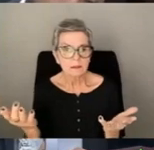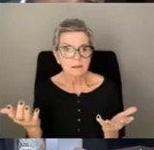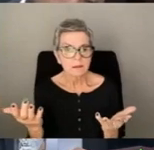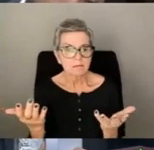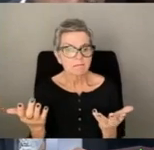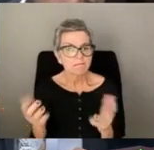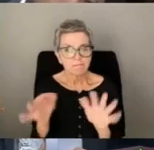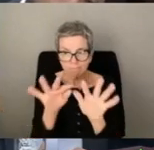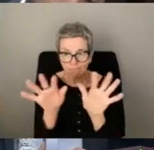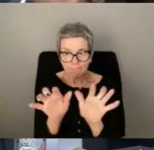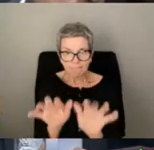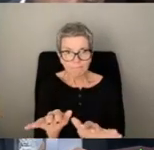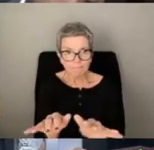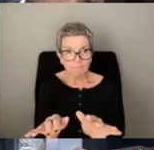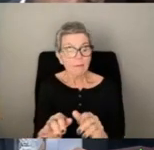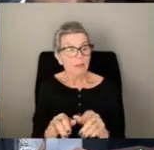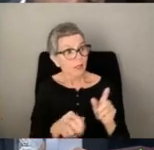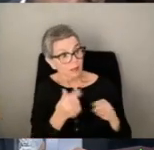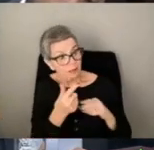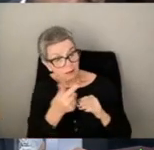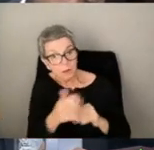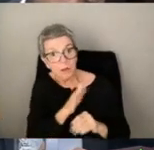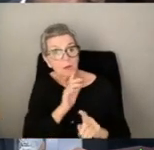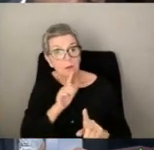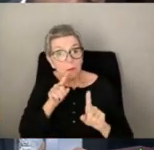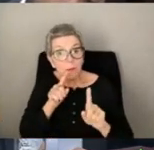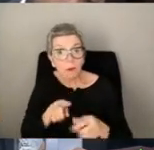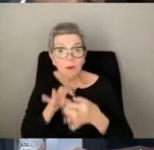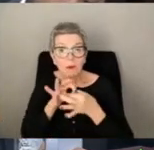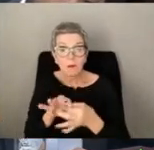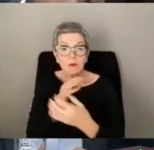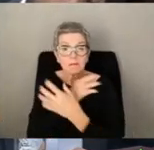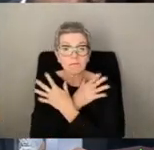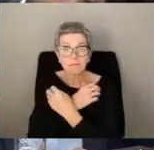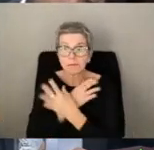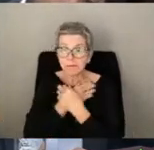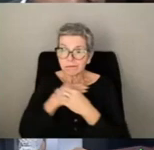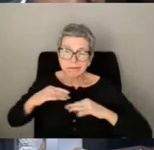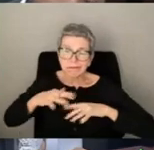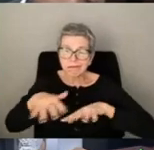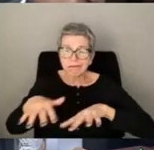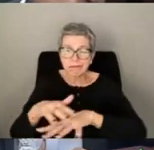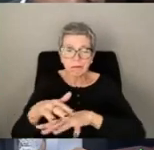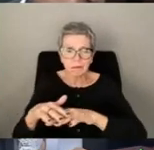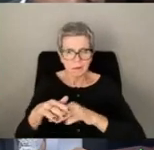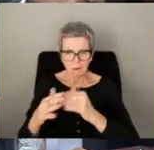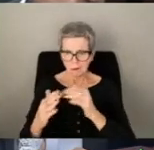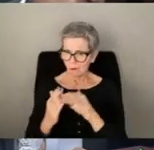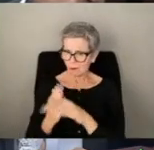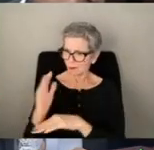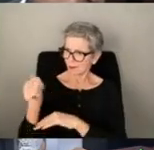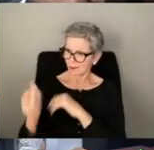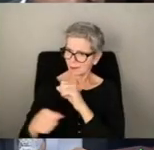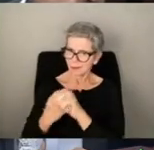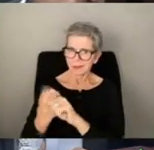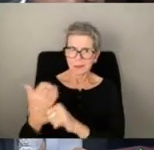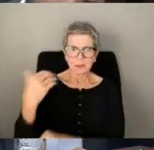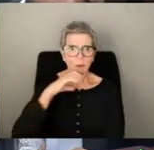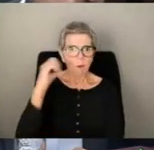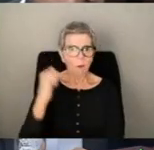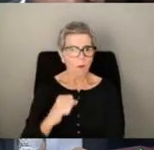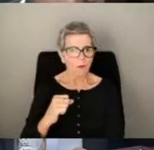reports on the grizzly bear population are in some cases over than a decade old, with no updated monitoring of the grizzly bear population since